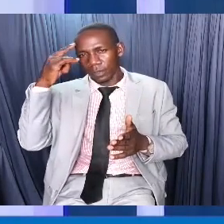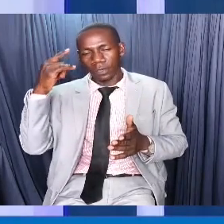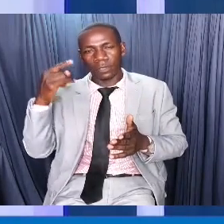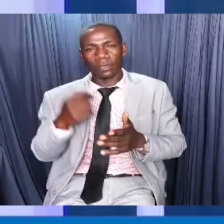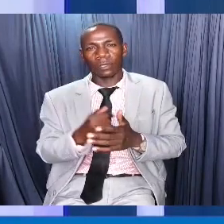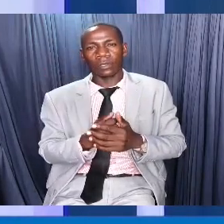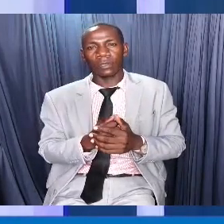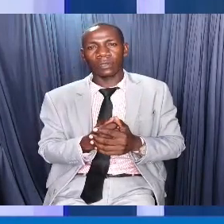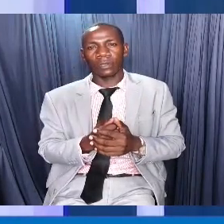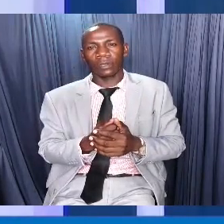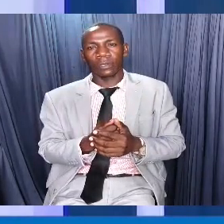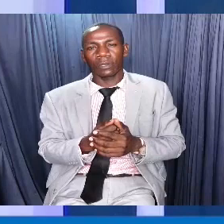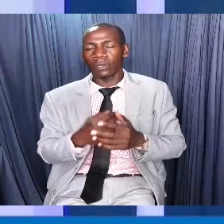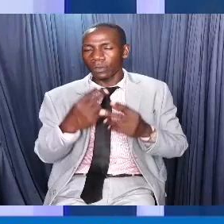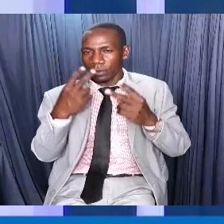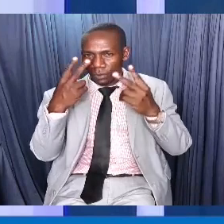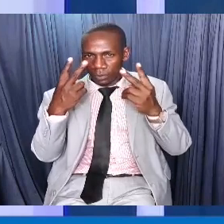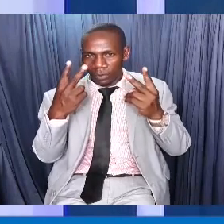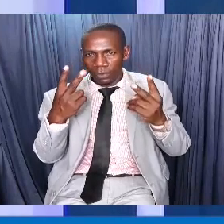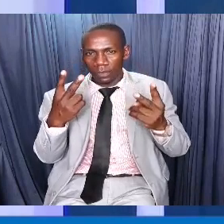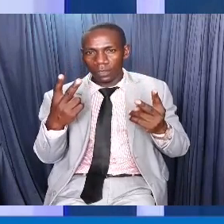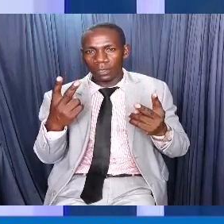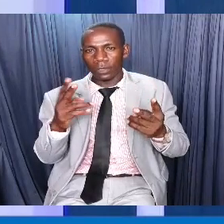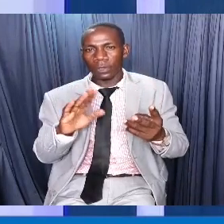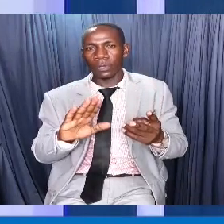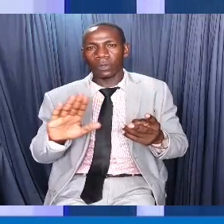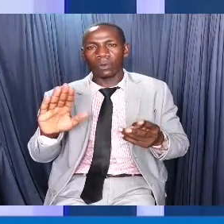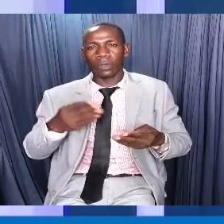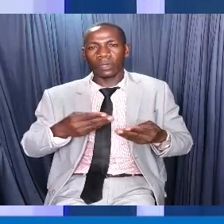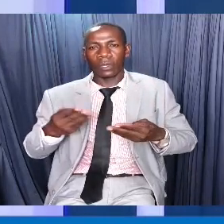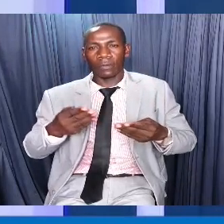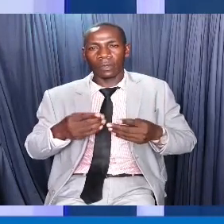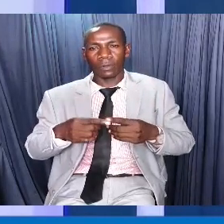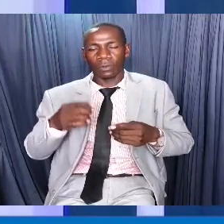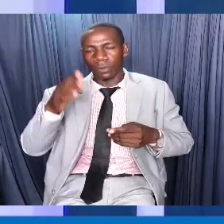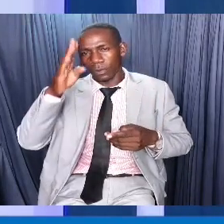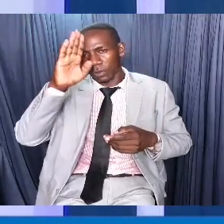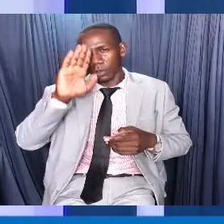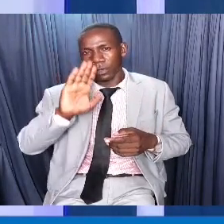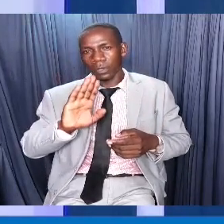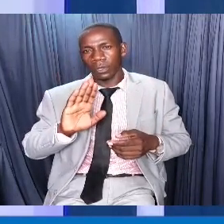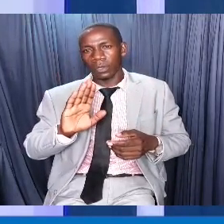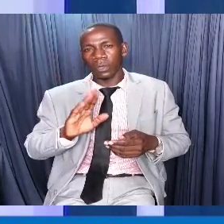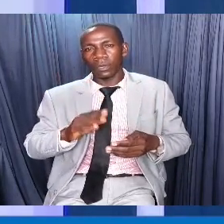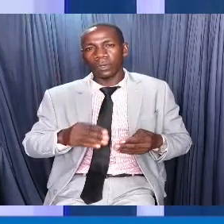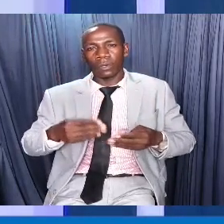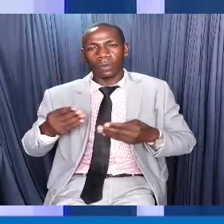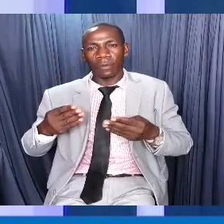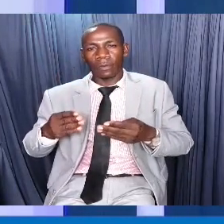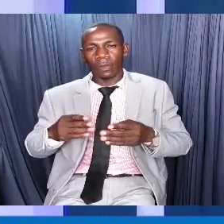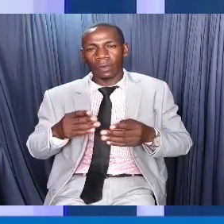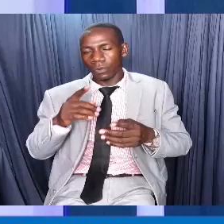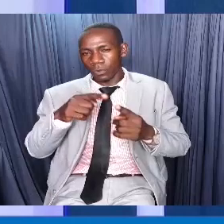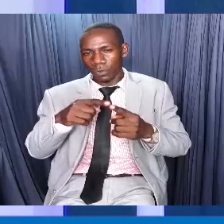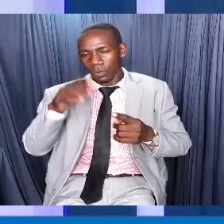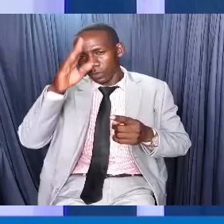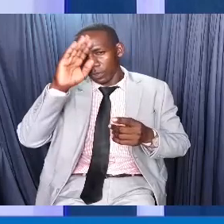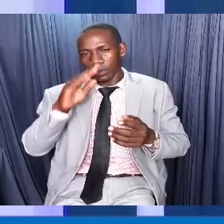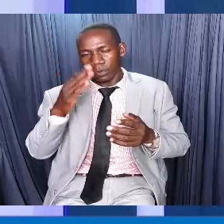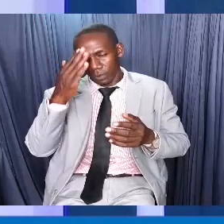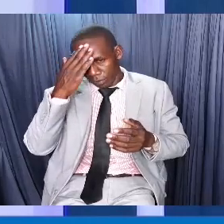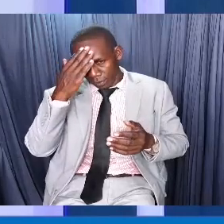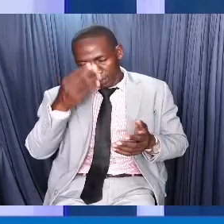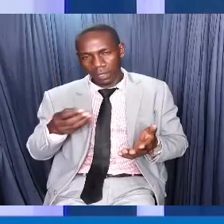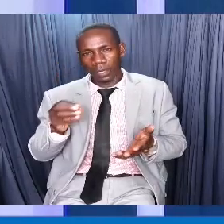Because. Unaangalia utumishi wako. You look at your servitude. Humtolee Mungu kwa unyenyekevu. You don't give to God with